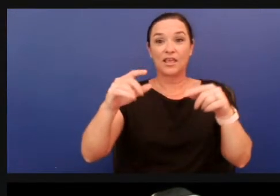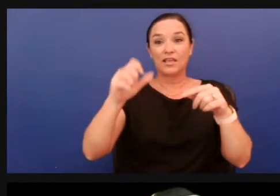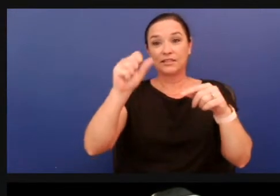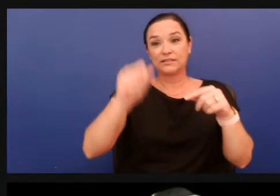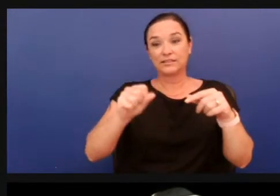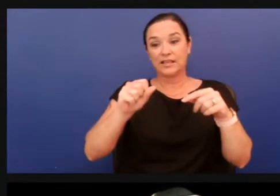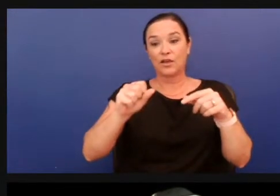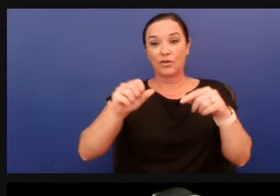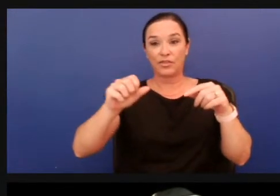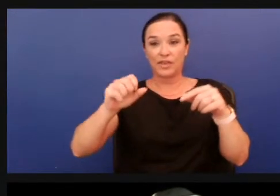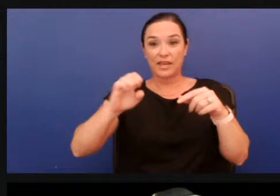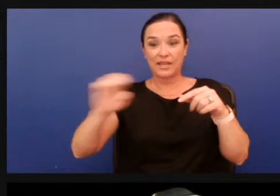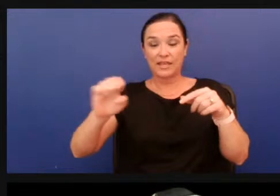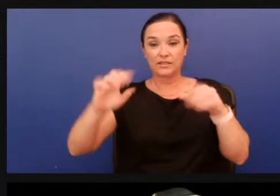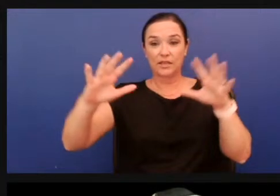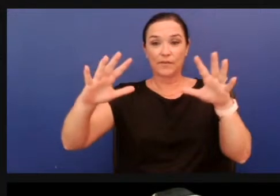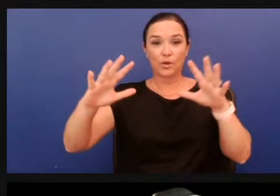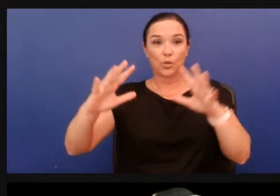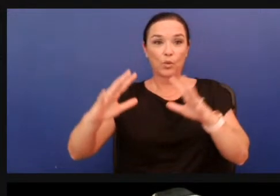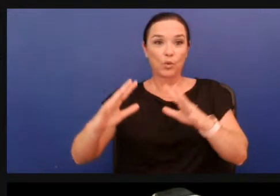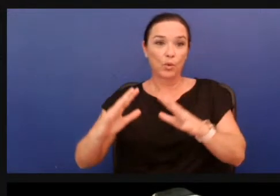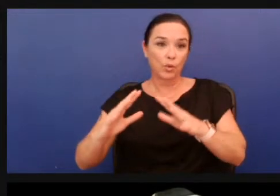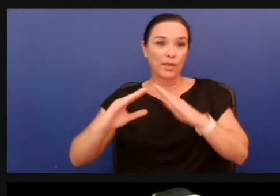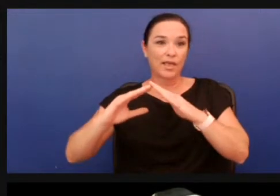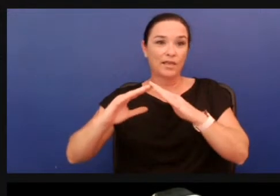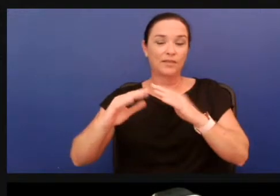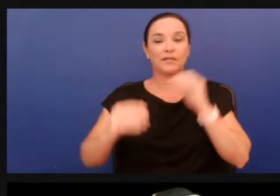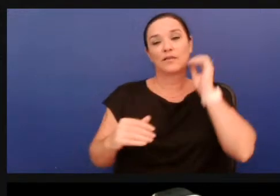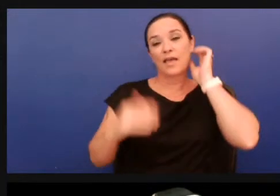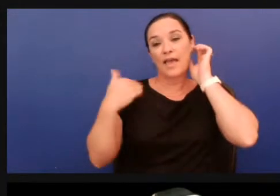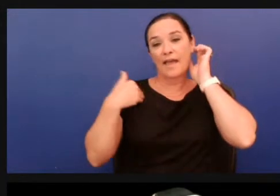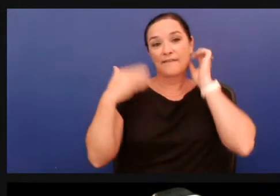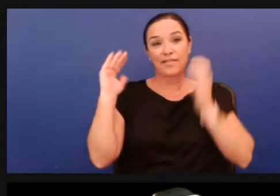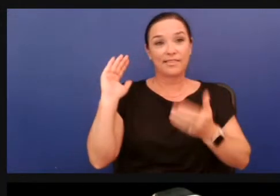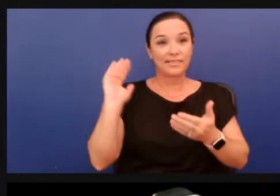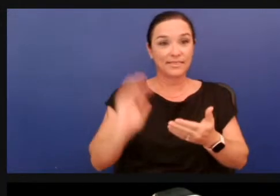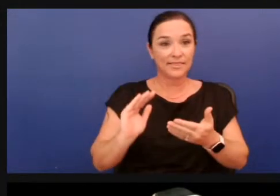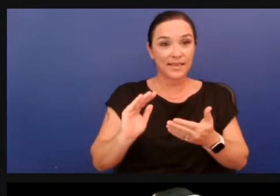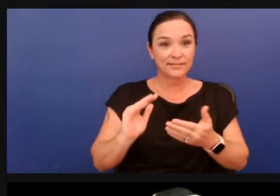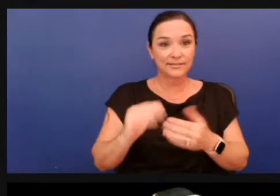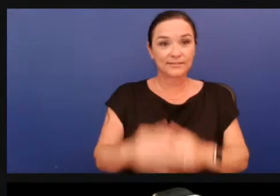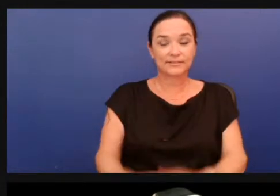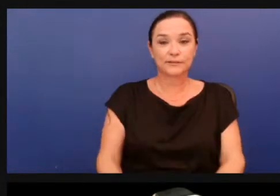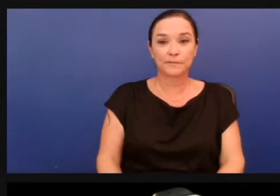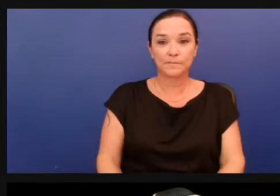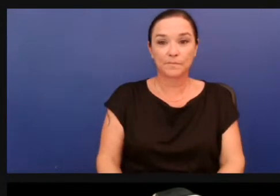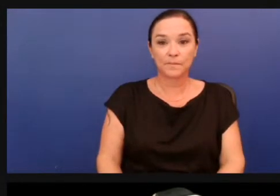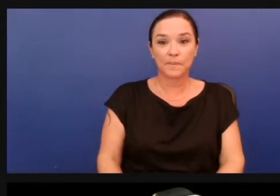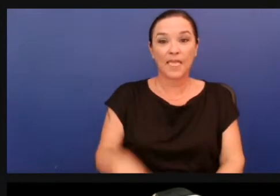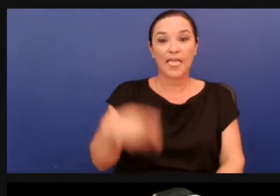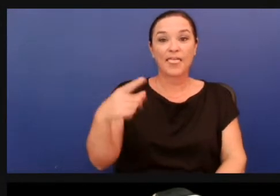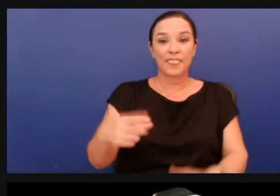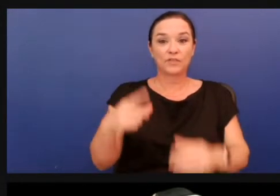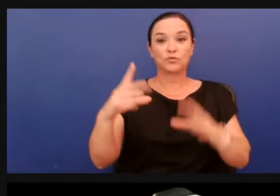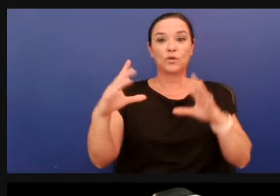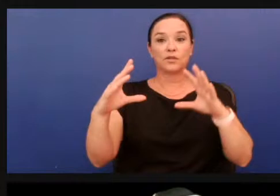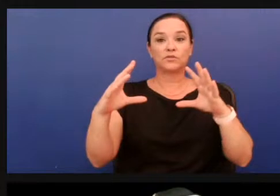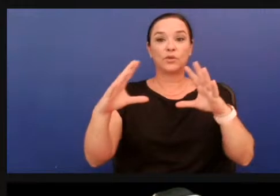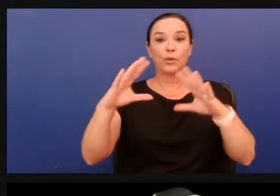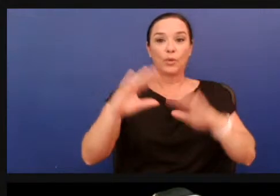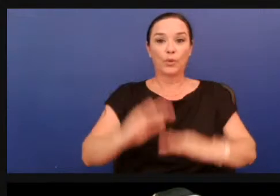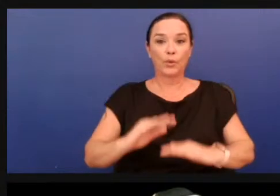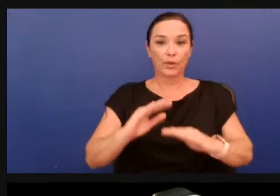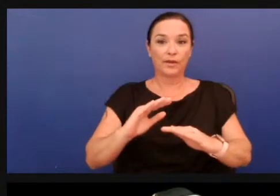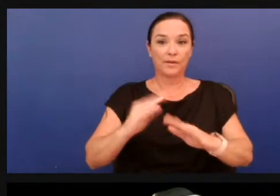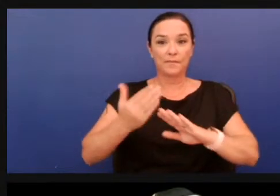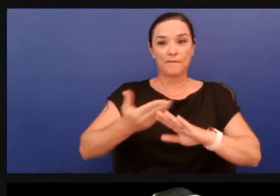stations over in here, right? So that seemed to have been relieved. This was relieved initially, now seems to be blocked